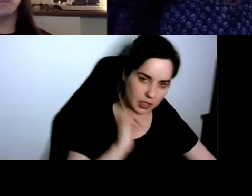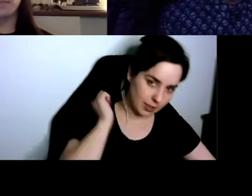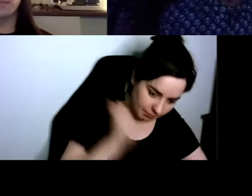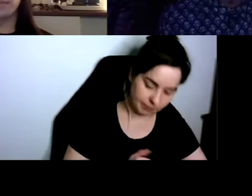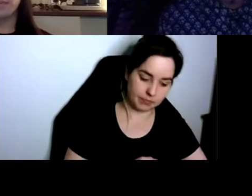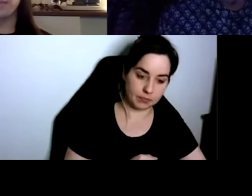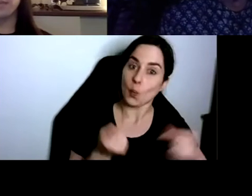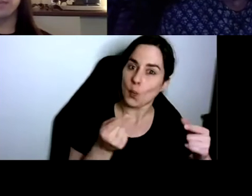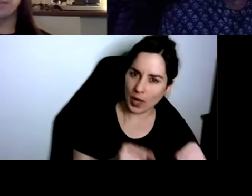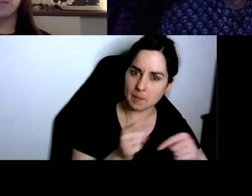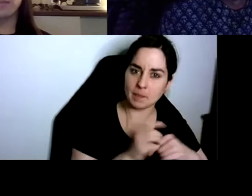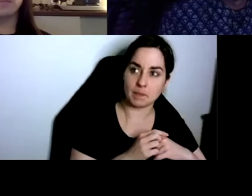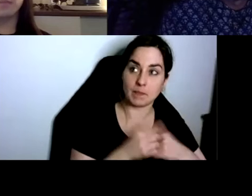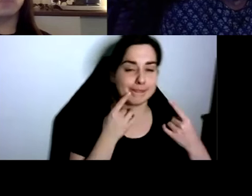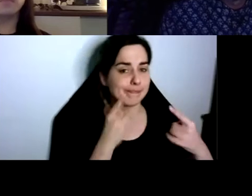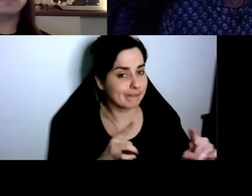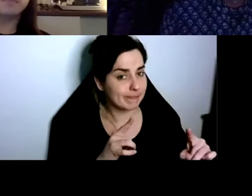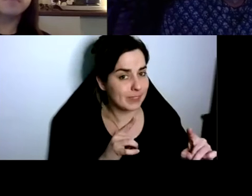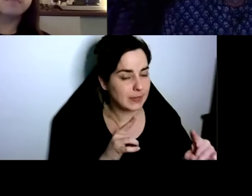and what can we do better. Thanks.